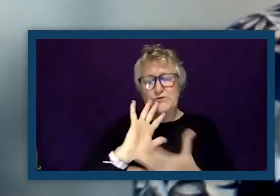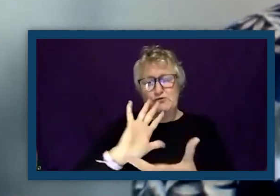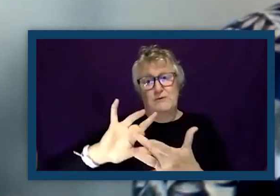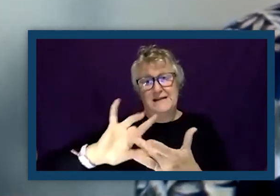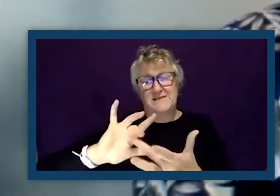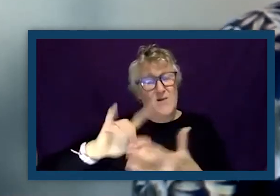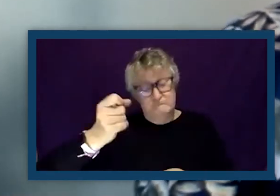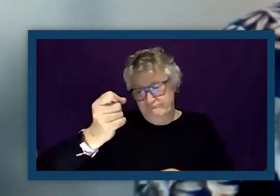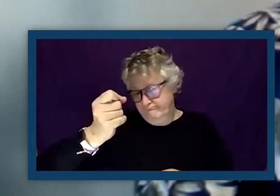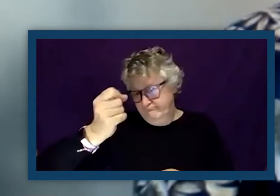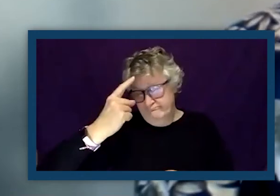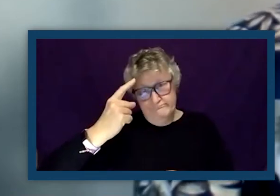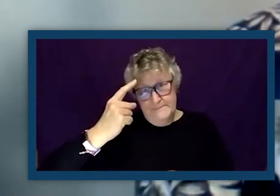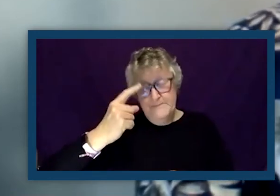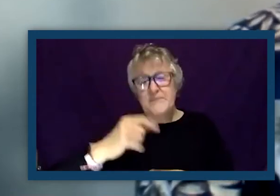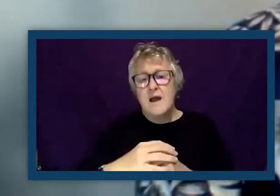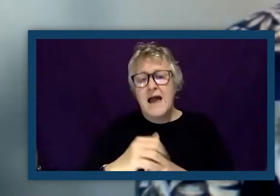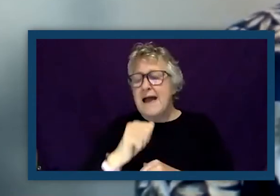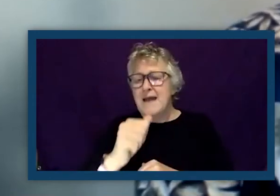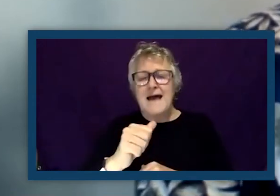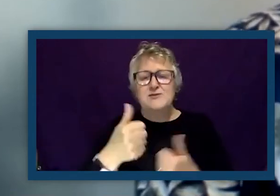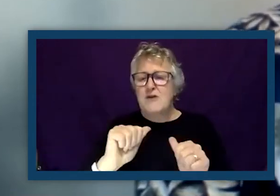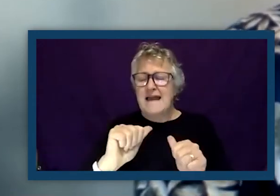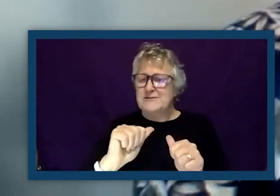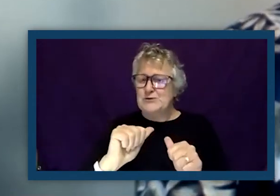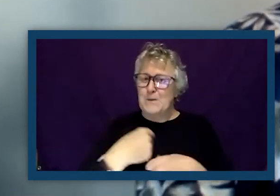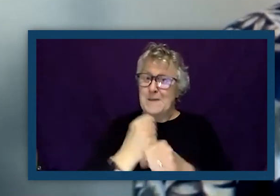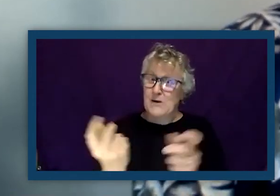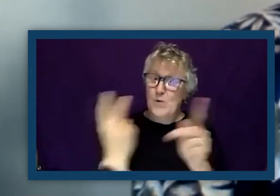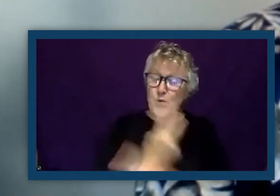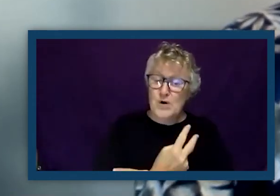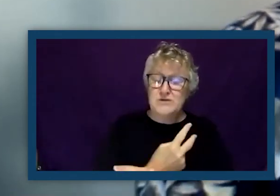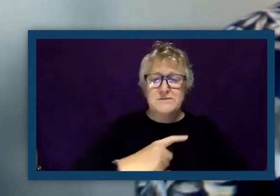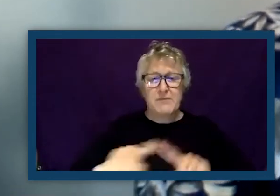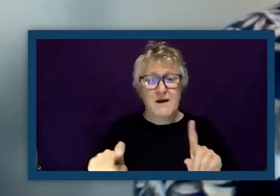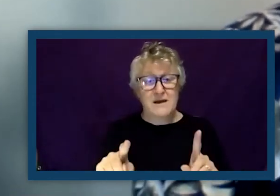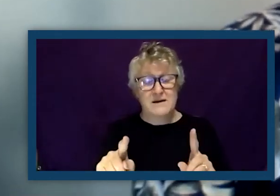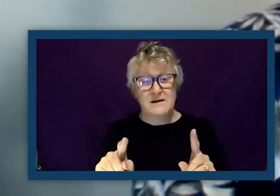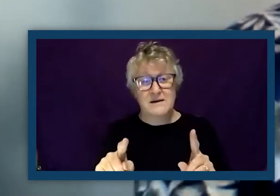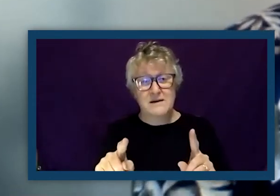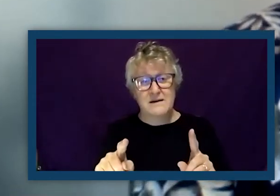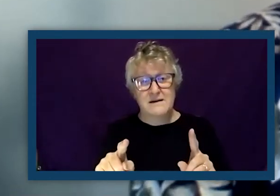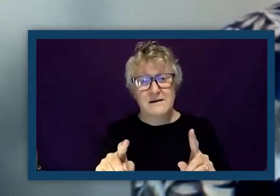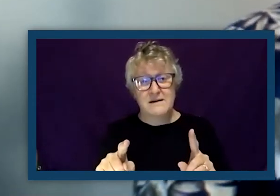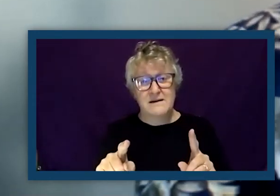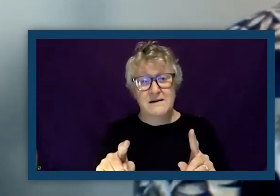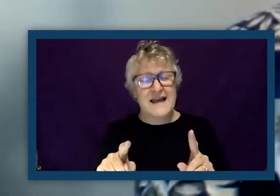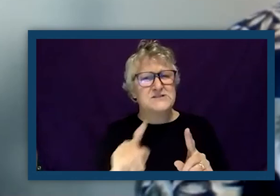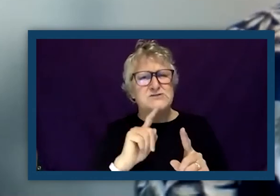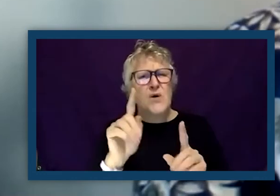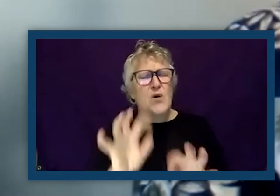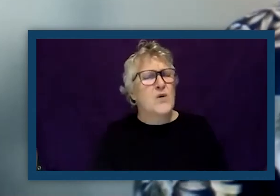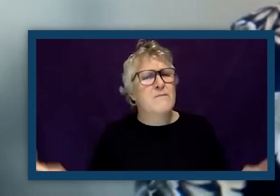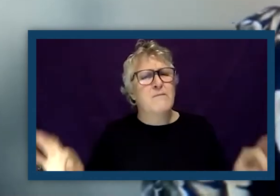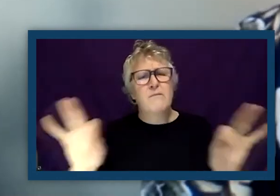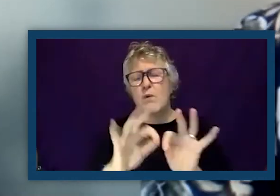any, not throwing any blame out there, but I think it is so important that as a party, and it's so vital that we